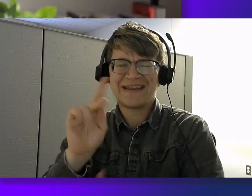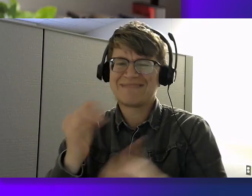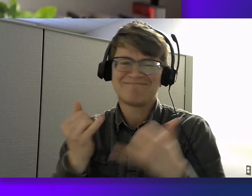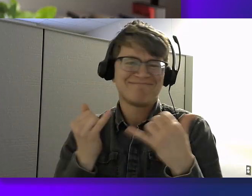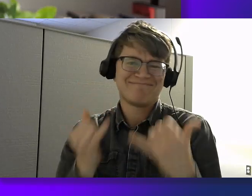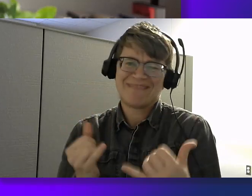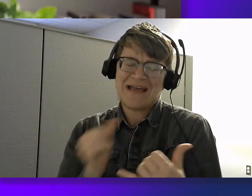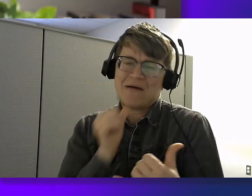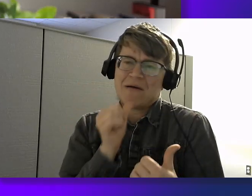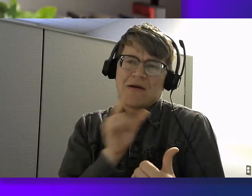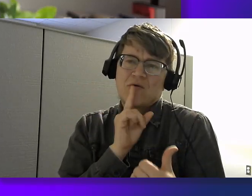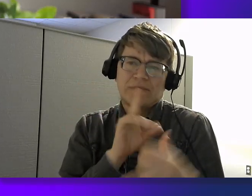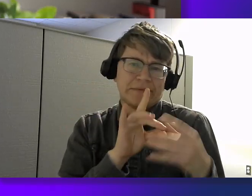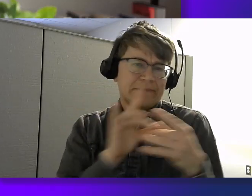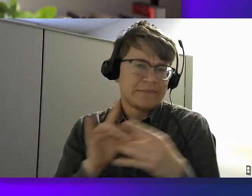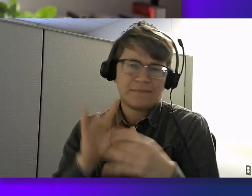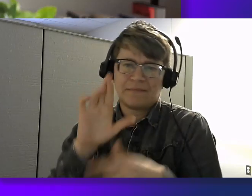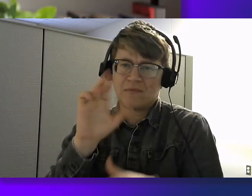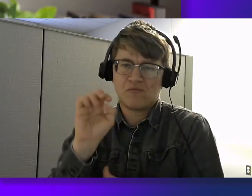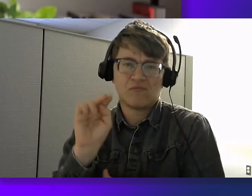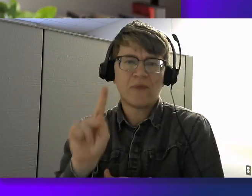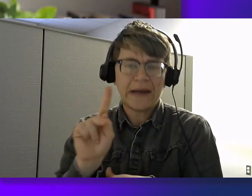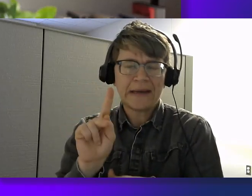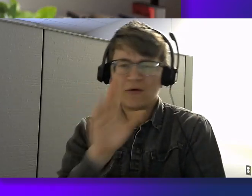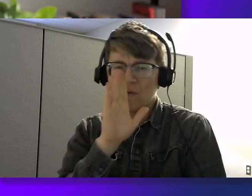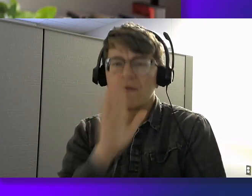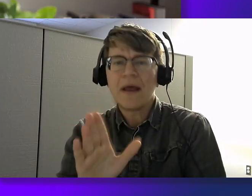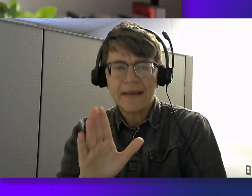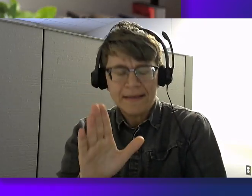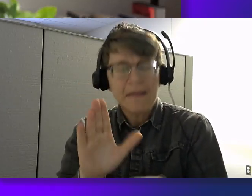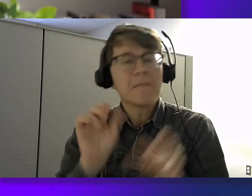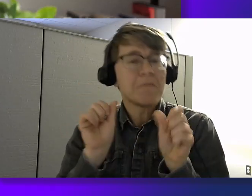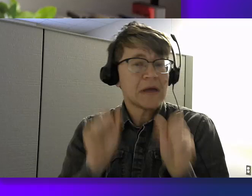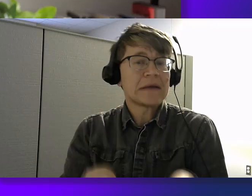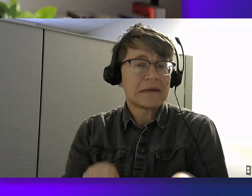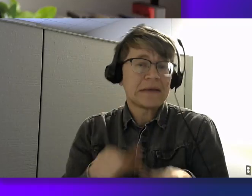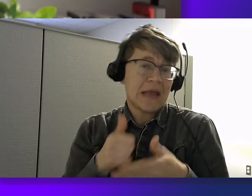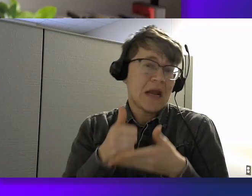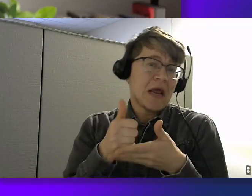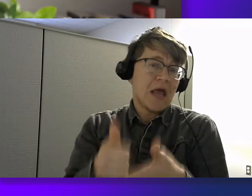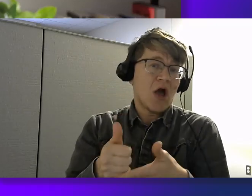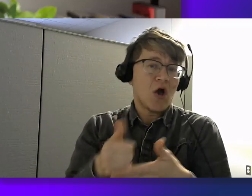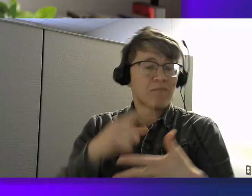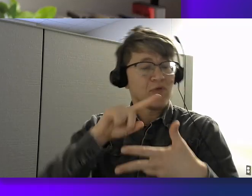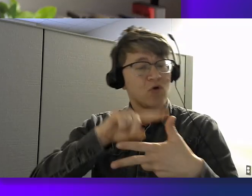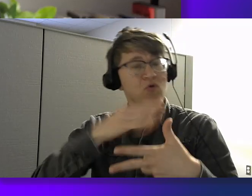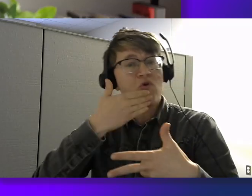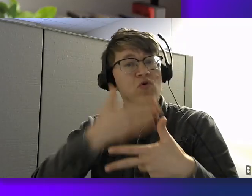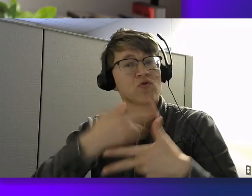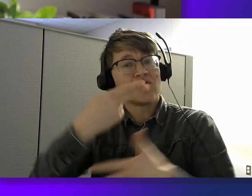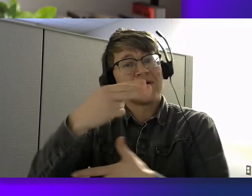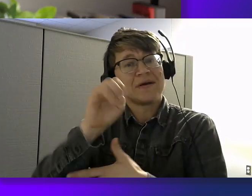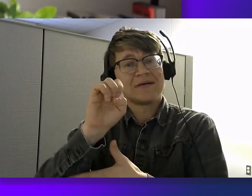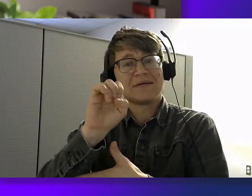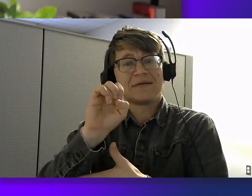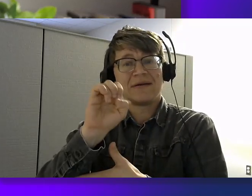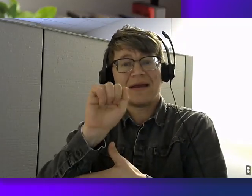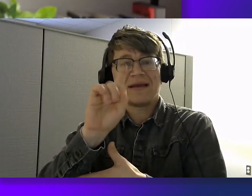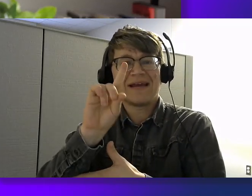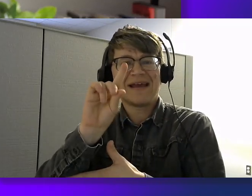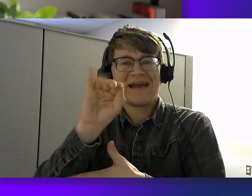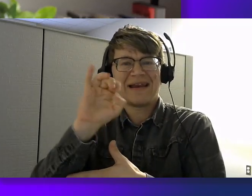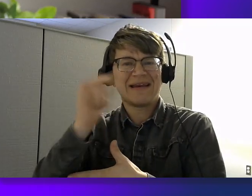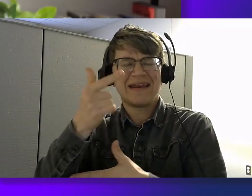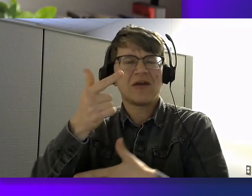SEO. However, they do have indirect benefits. Well-written headings make your page easier to read and navigate.